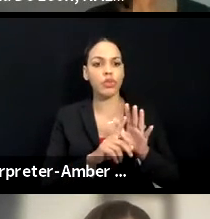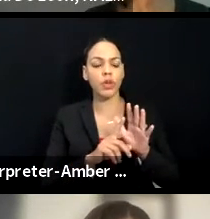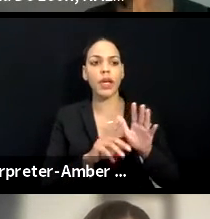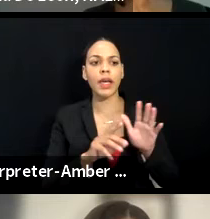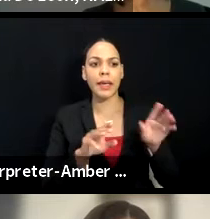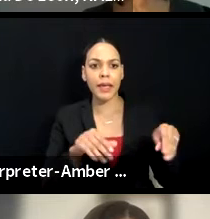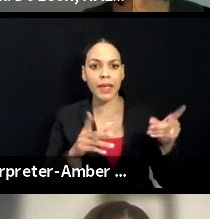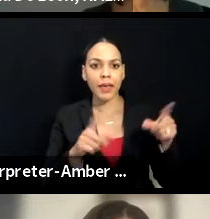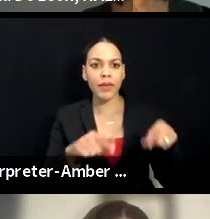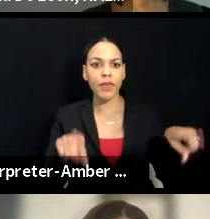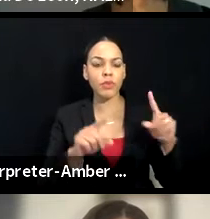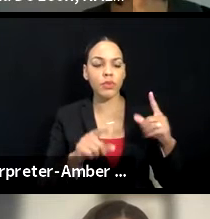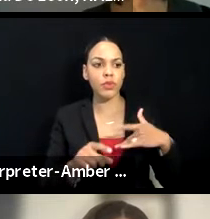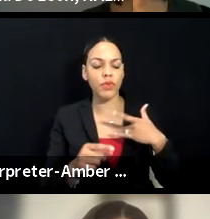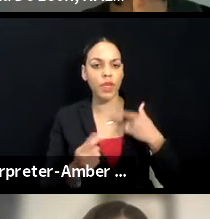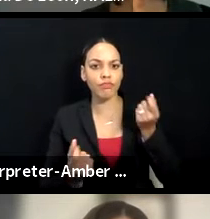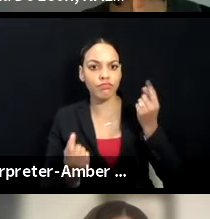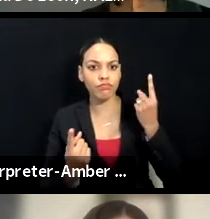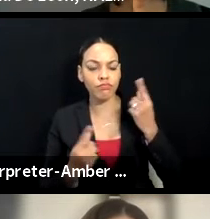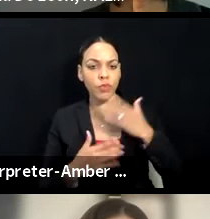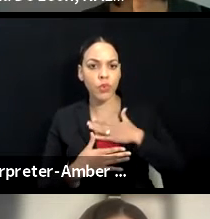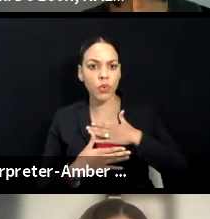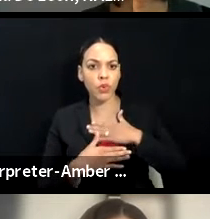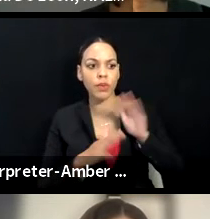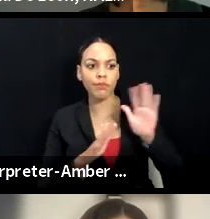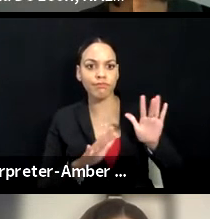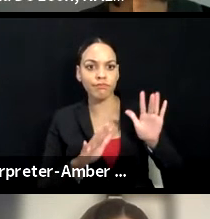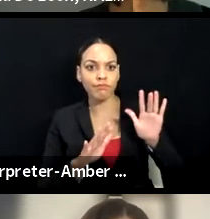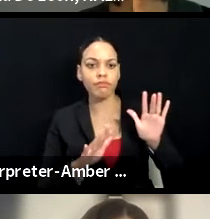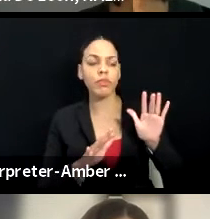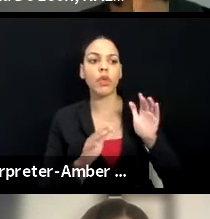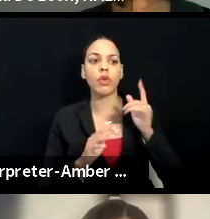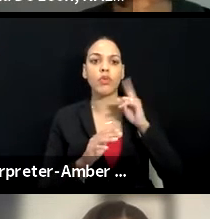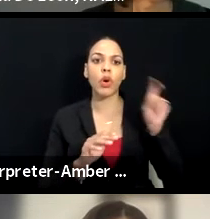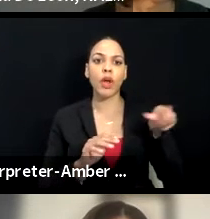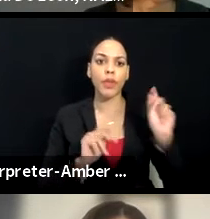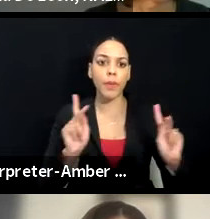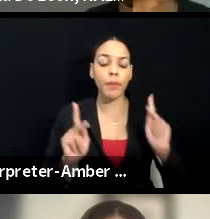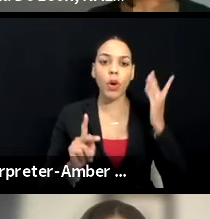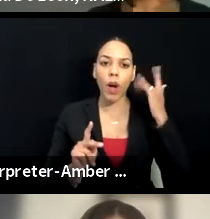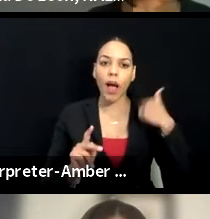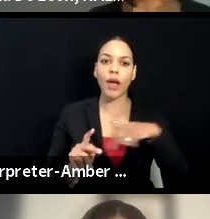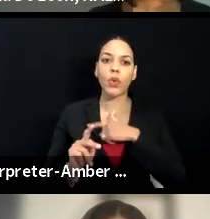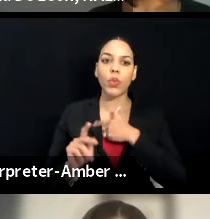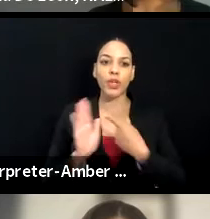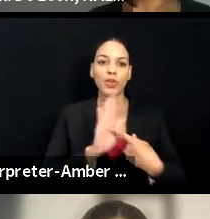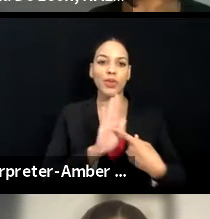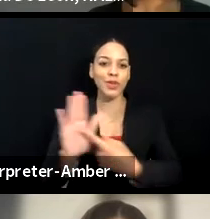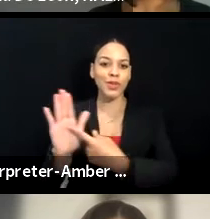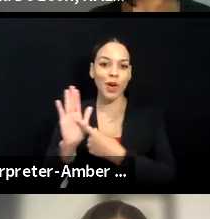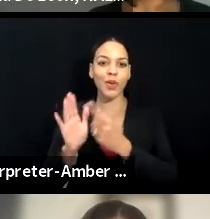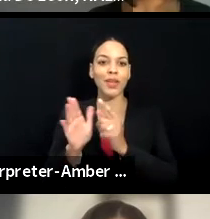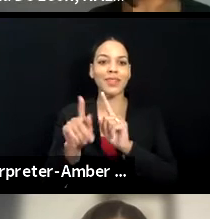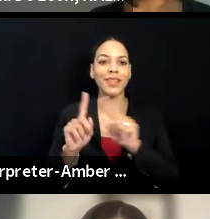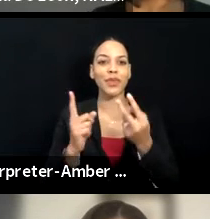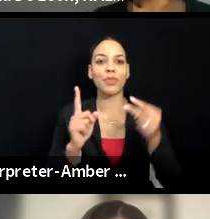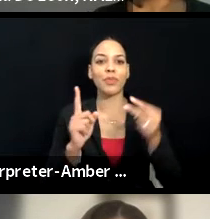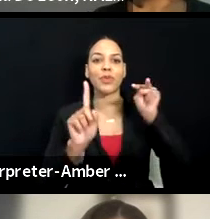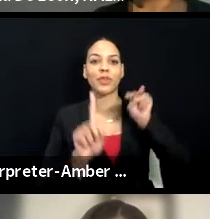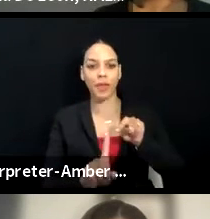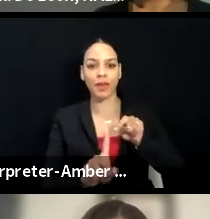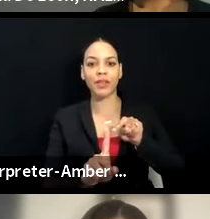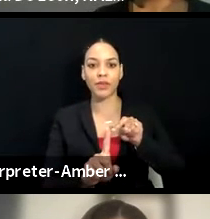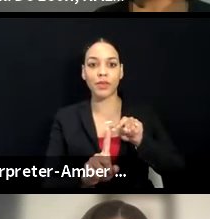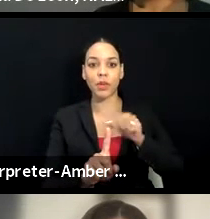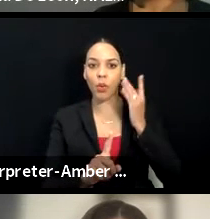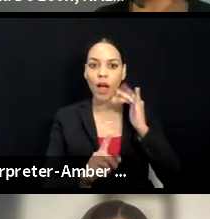compassion for other people, because we present perspectives that may not necessarily be held by the folks just because they're sitting in